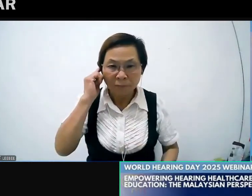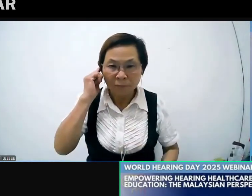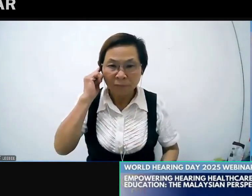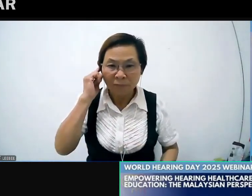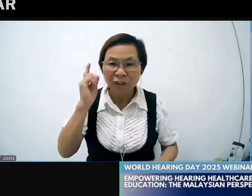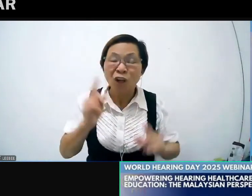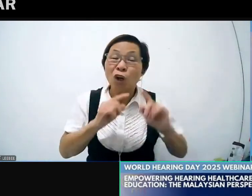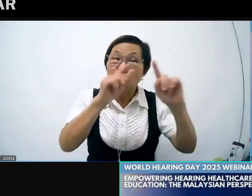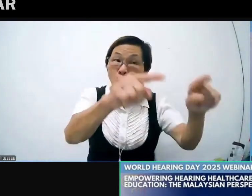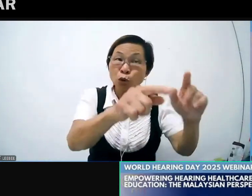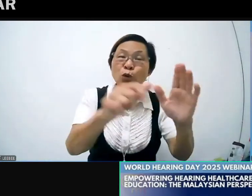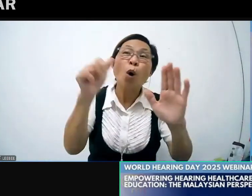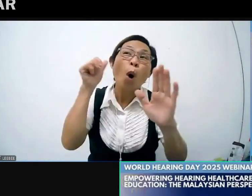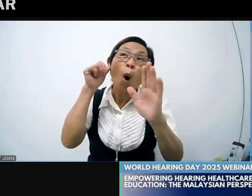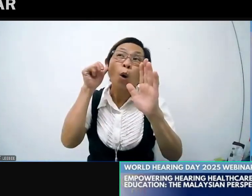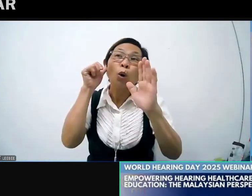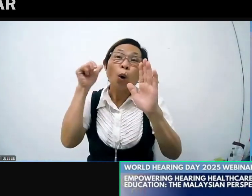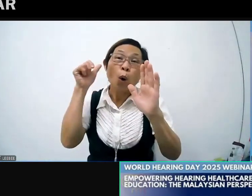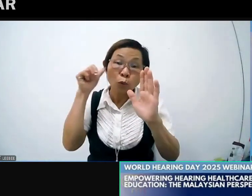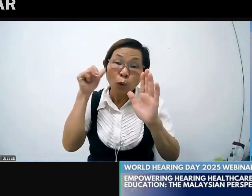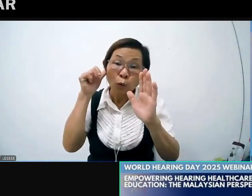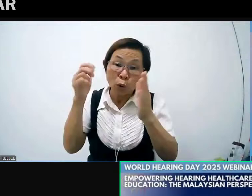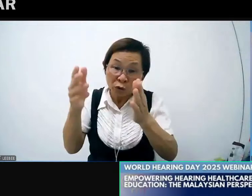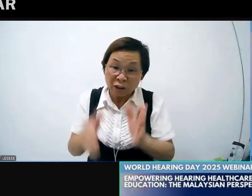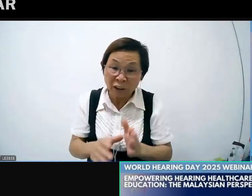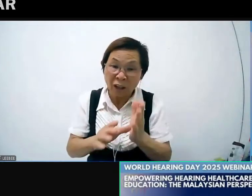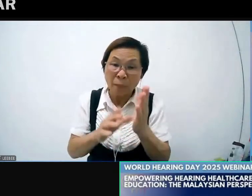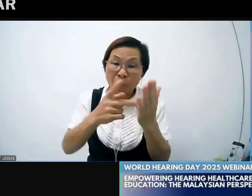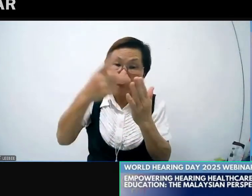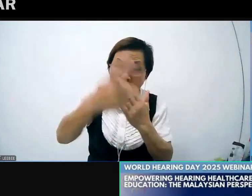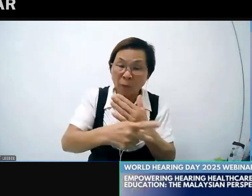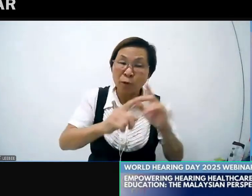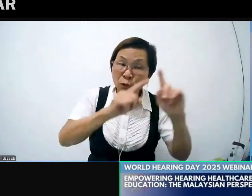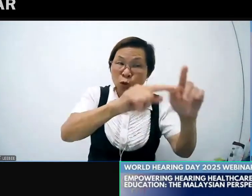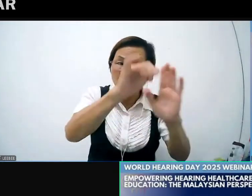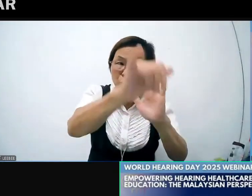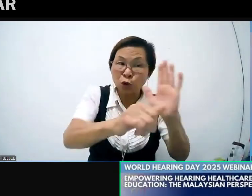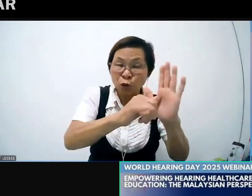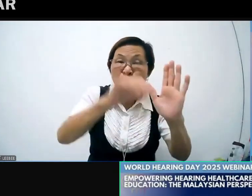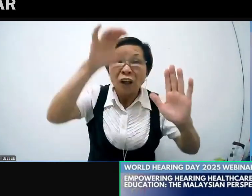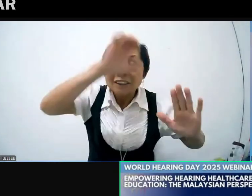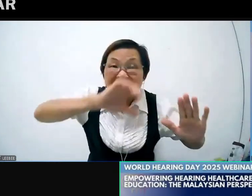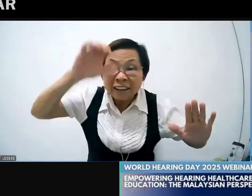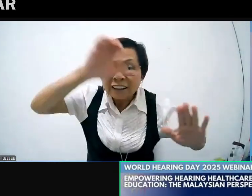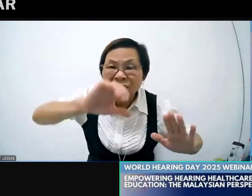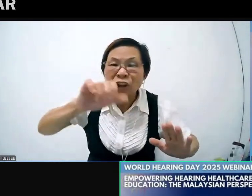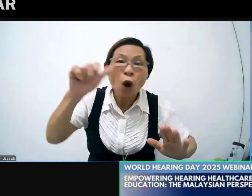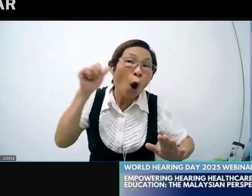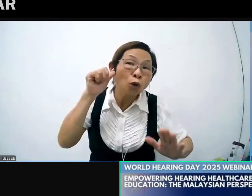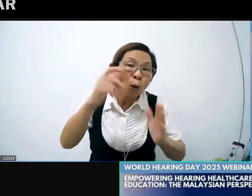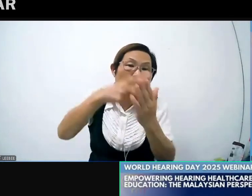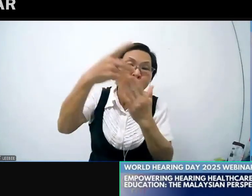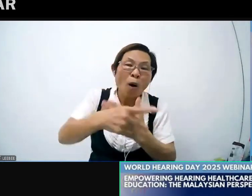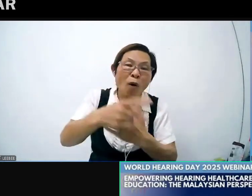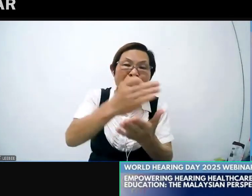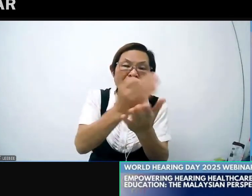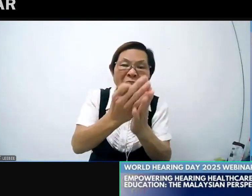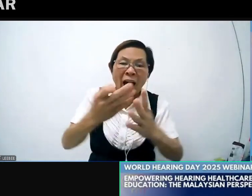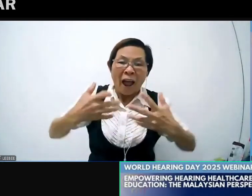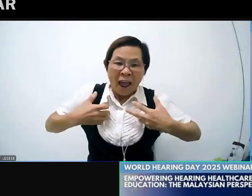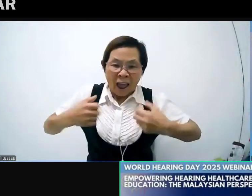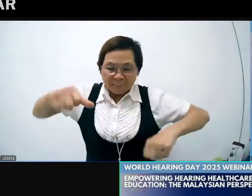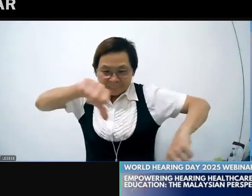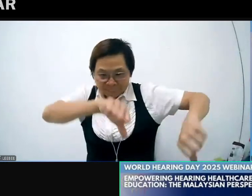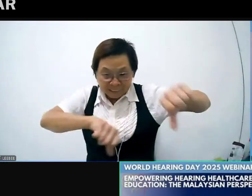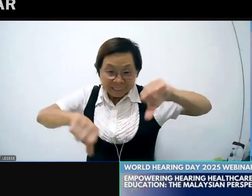program. So what you can do is you go to YouTube, okay, you search for audiology program, Faculty of Health Sciences,